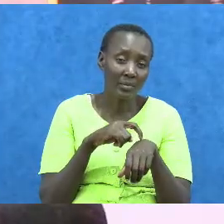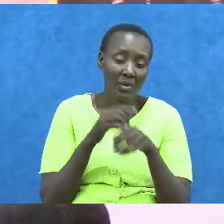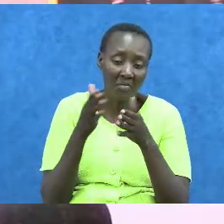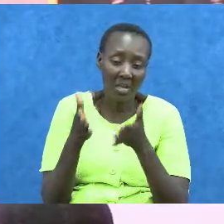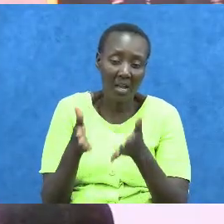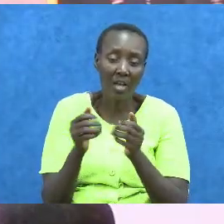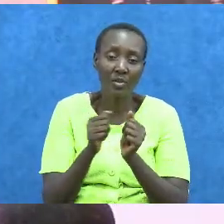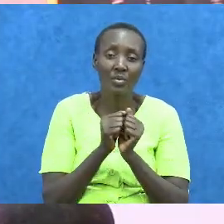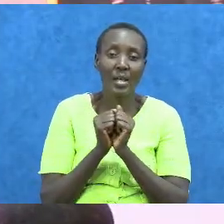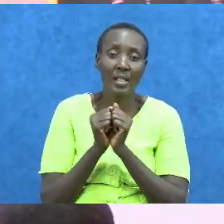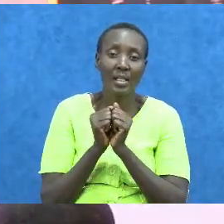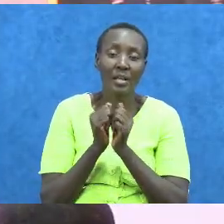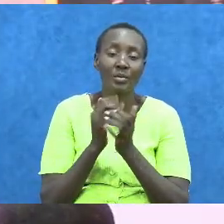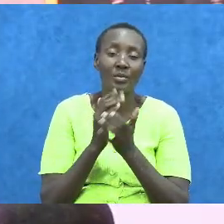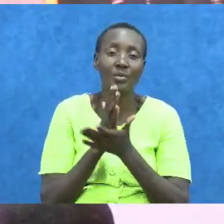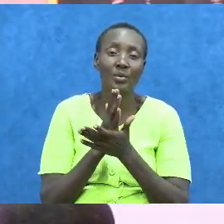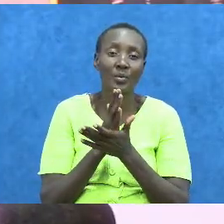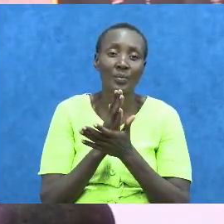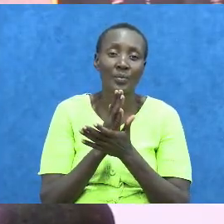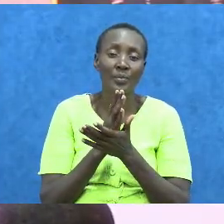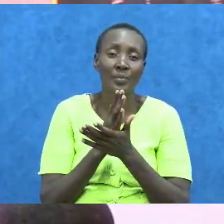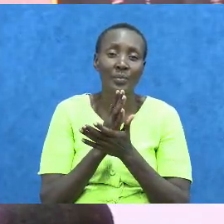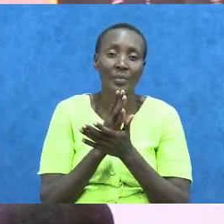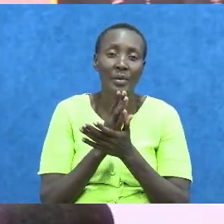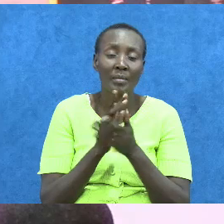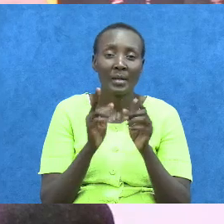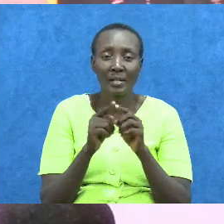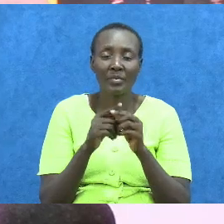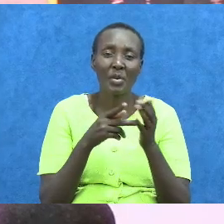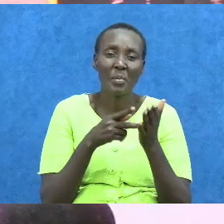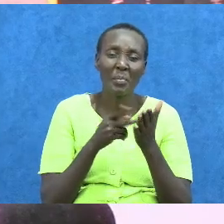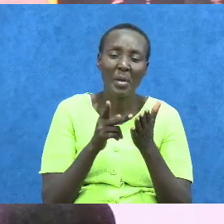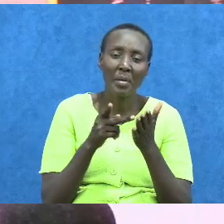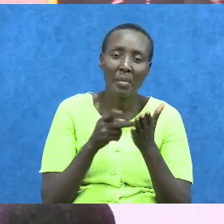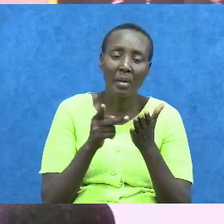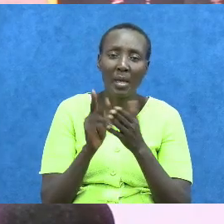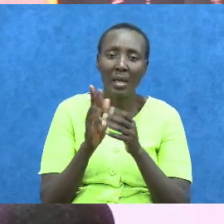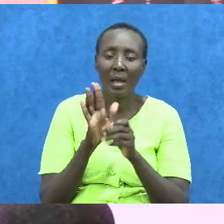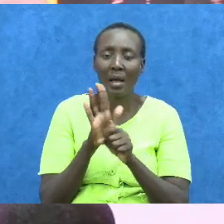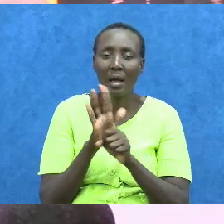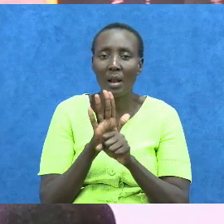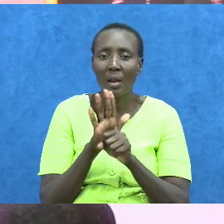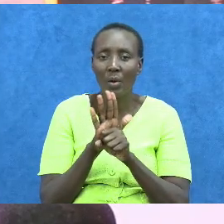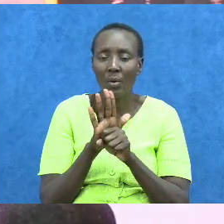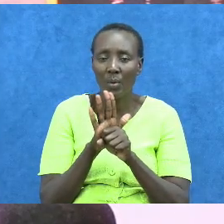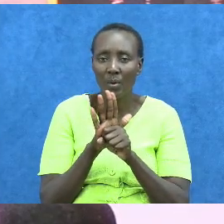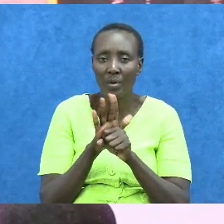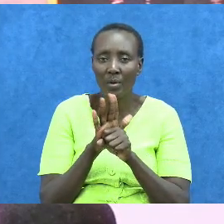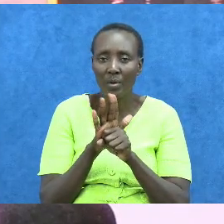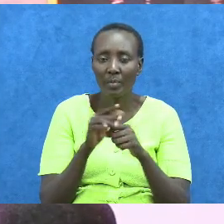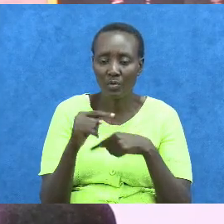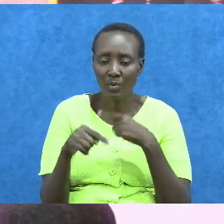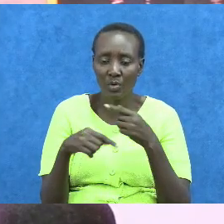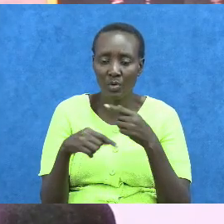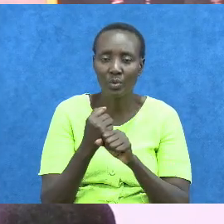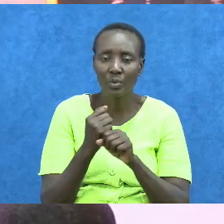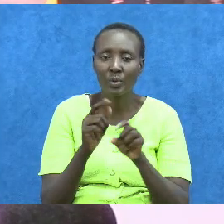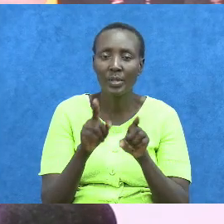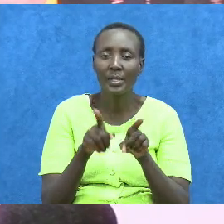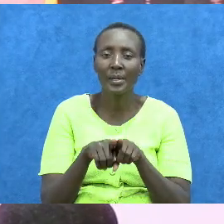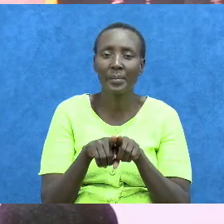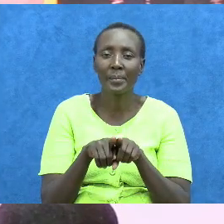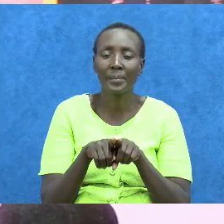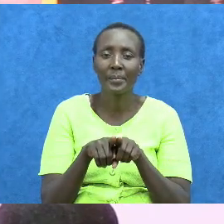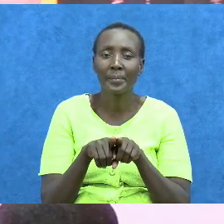okay? Tumetoa hundi za pesa hapa several times, and we'll continue to do it. And